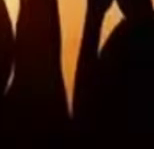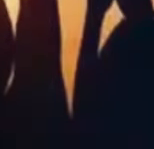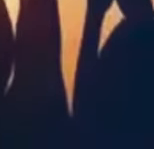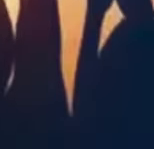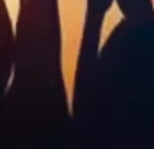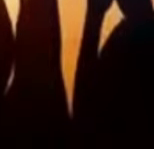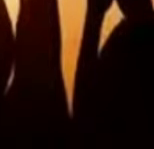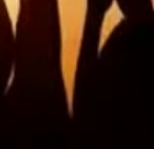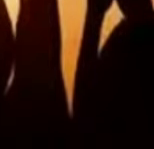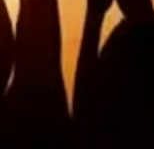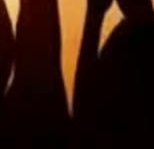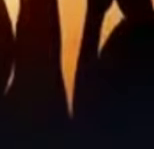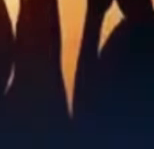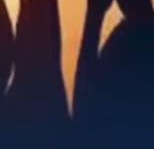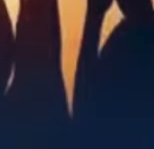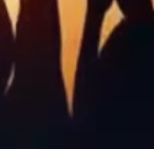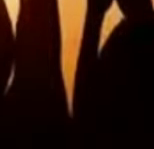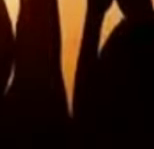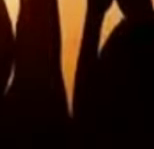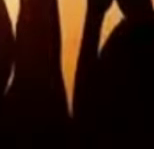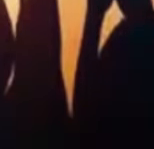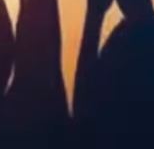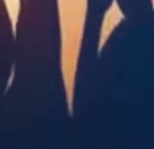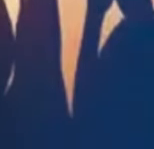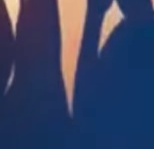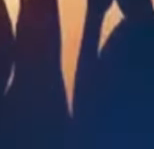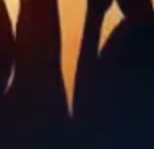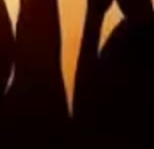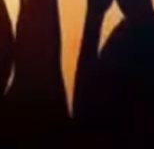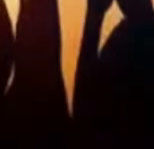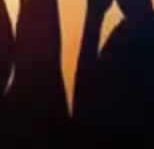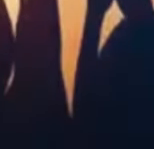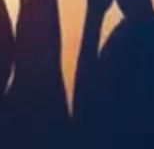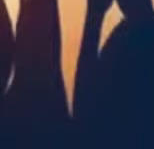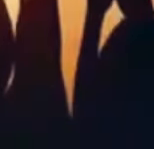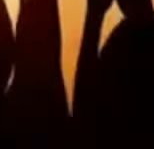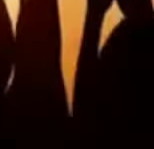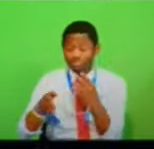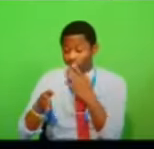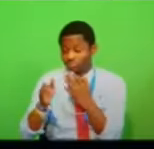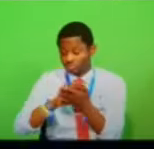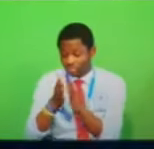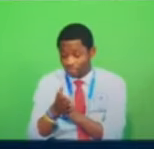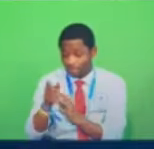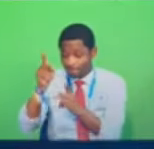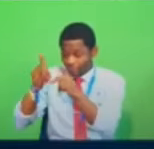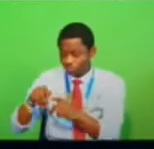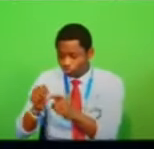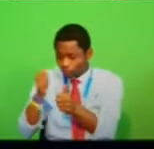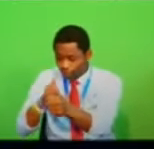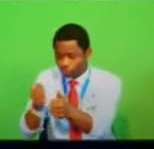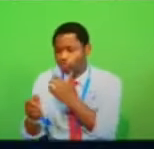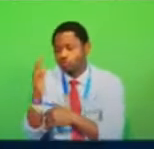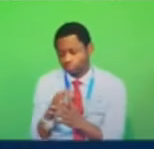a true disciple of Christ. Number two, be a God chaser. That one will make